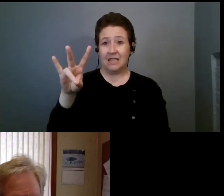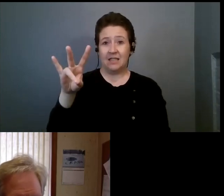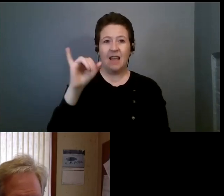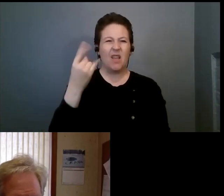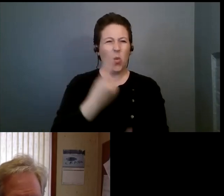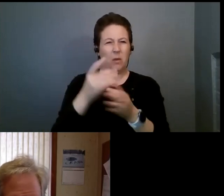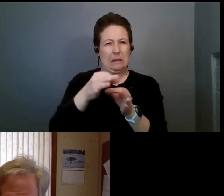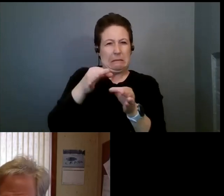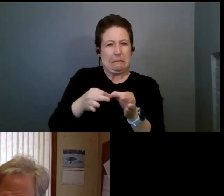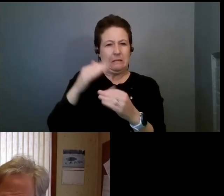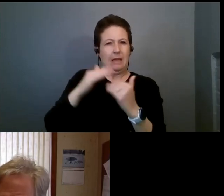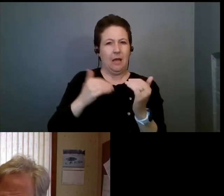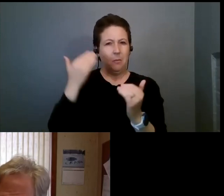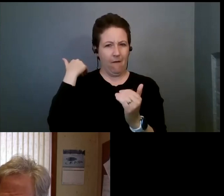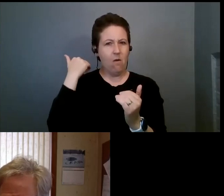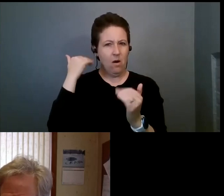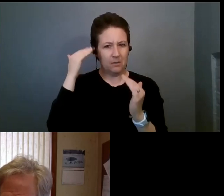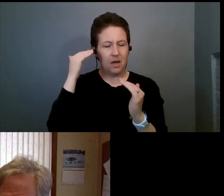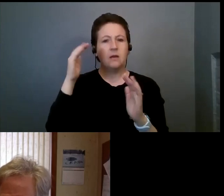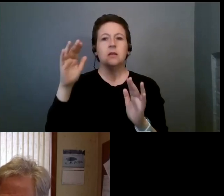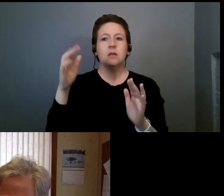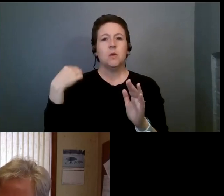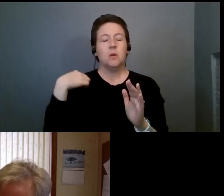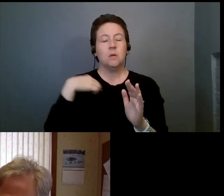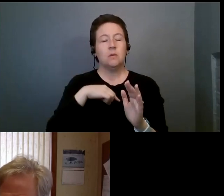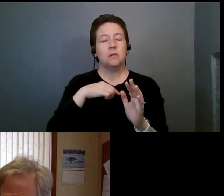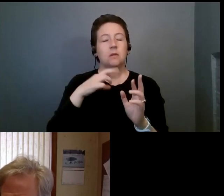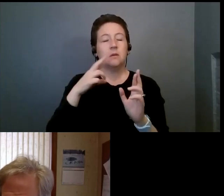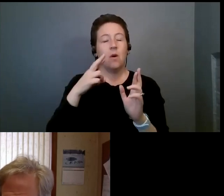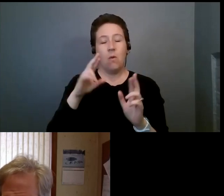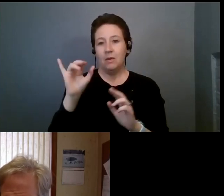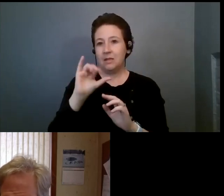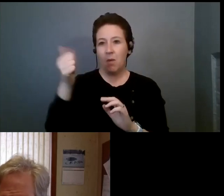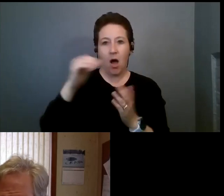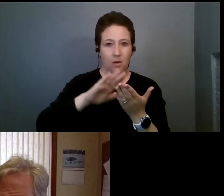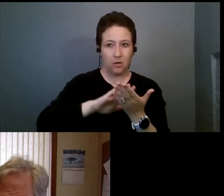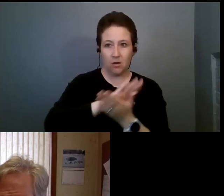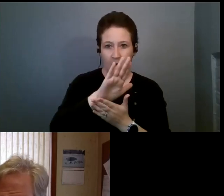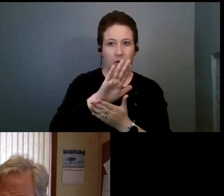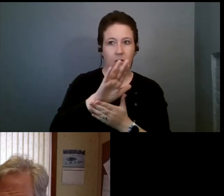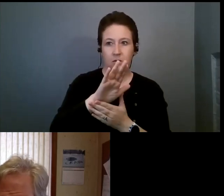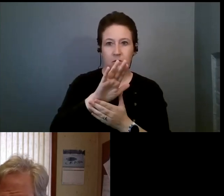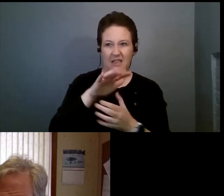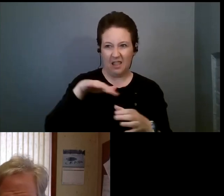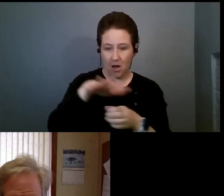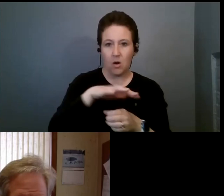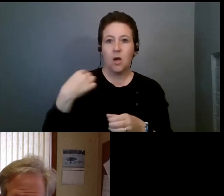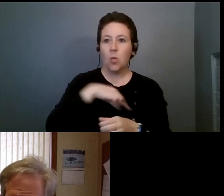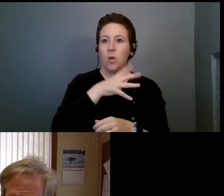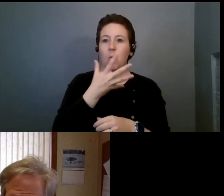originally scheduled. Our hope is to, like a lot of schools in the Midwest, is to get in front